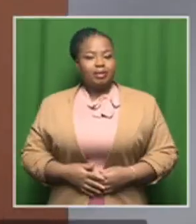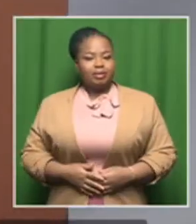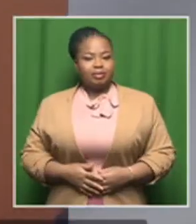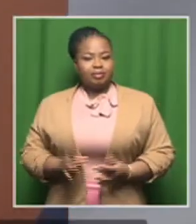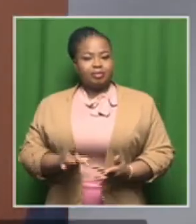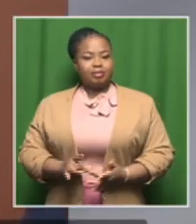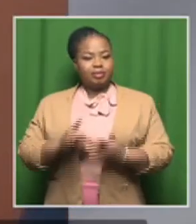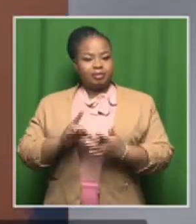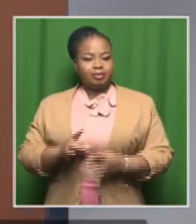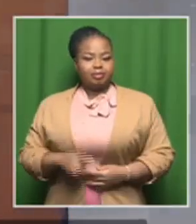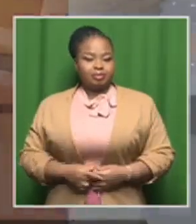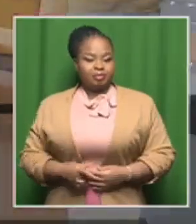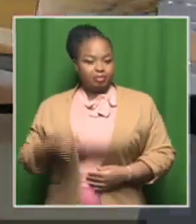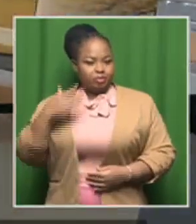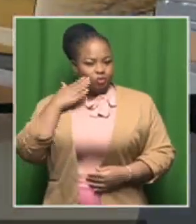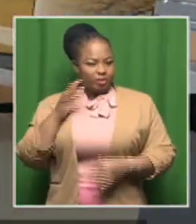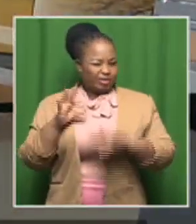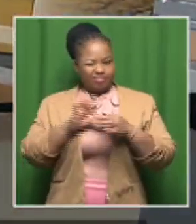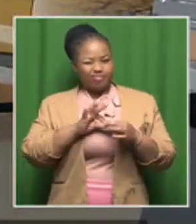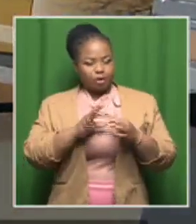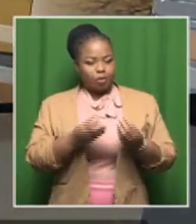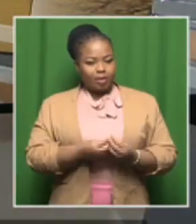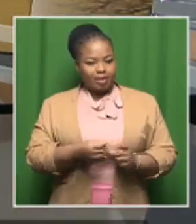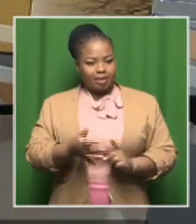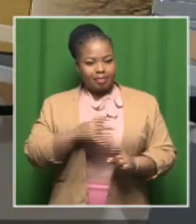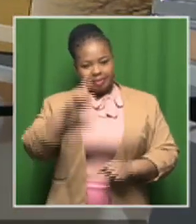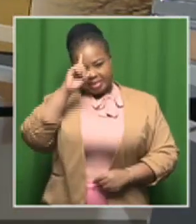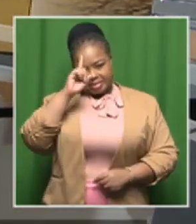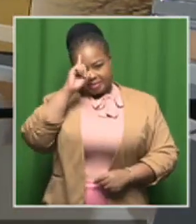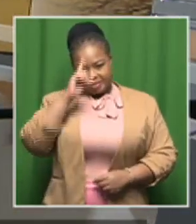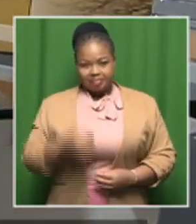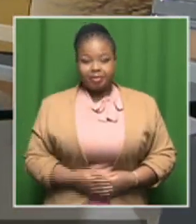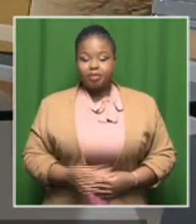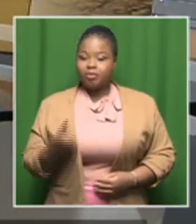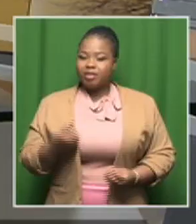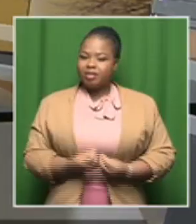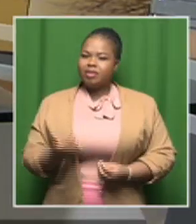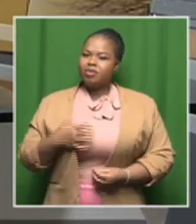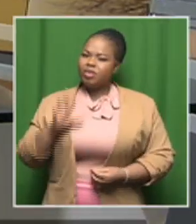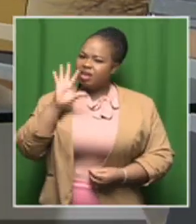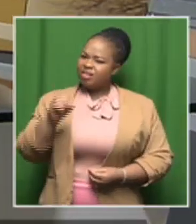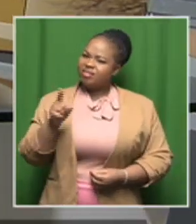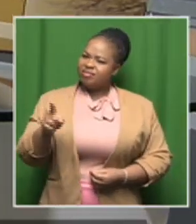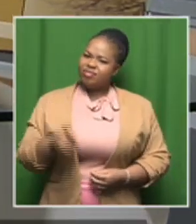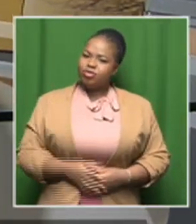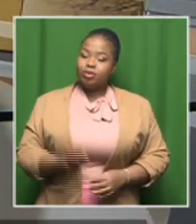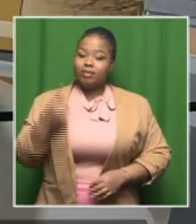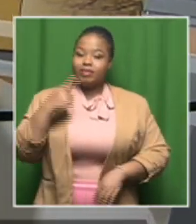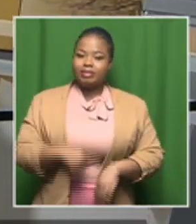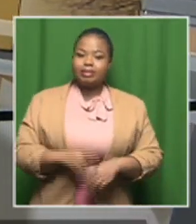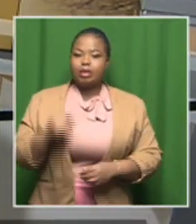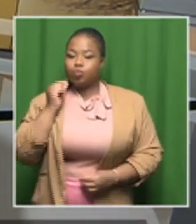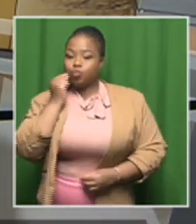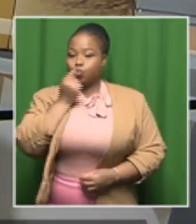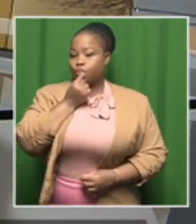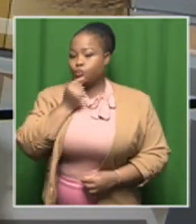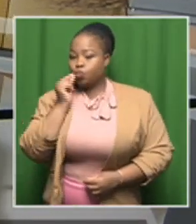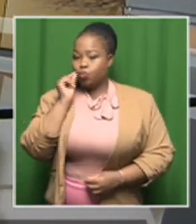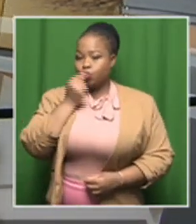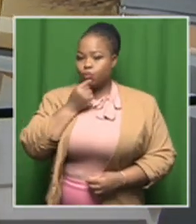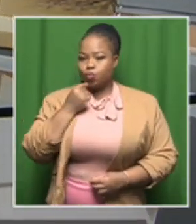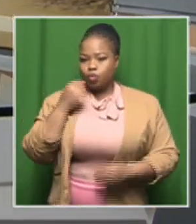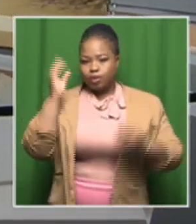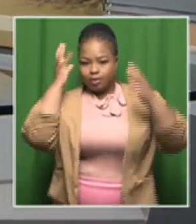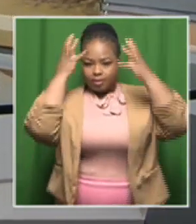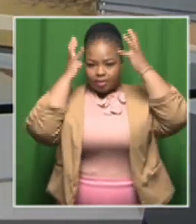in an element when she was close to Madiba. Yeah. One thing I wanted to ask you was what it was like for the first time putting lipstick on and actually